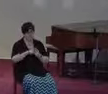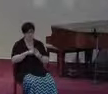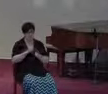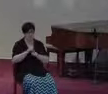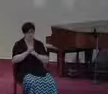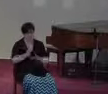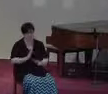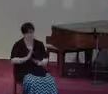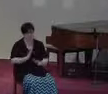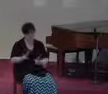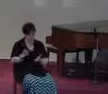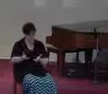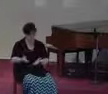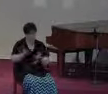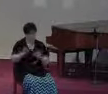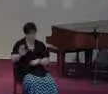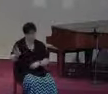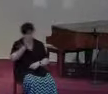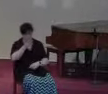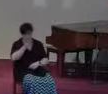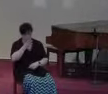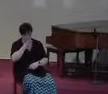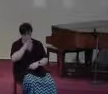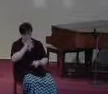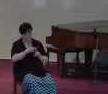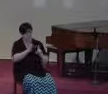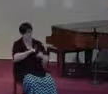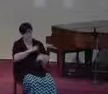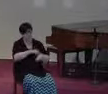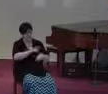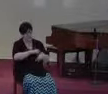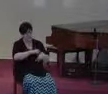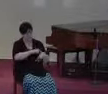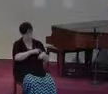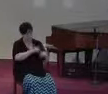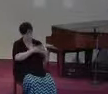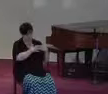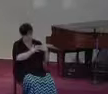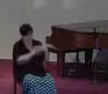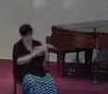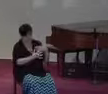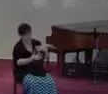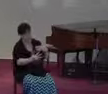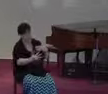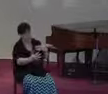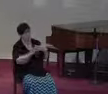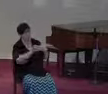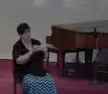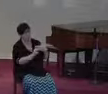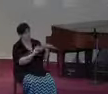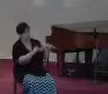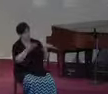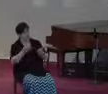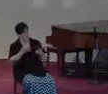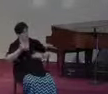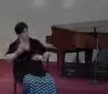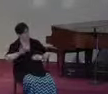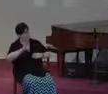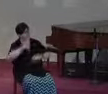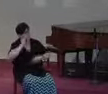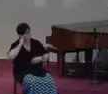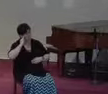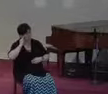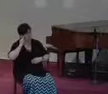that time on, the disciple, John, took her into his home. He received